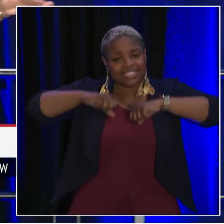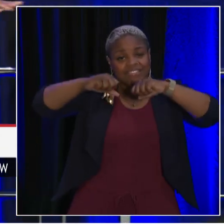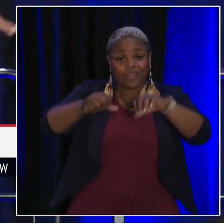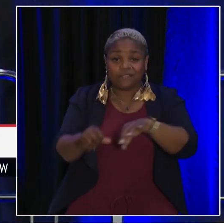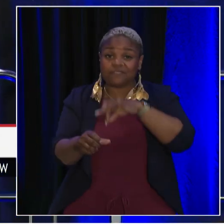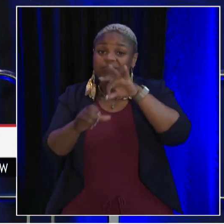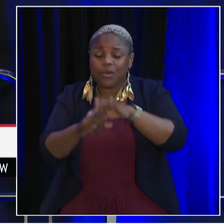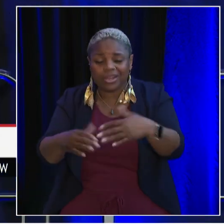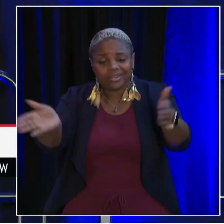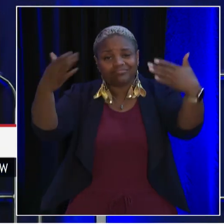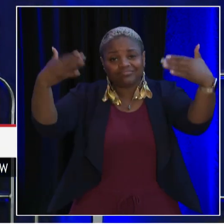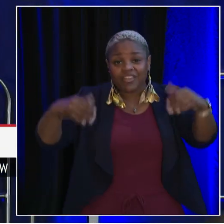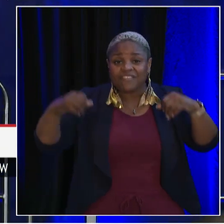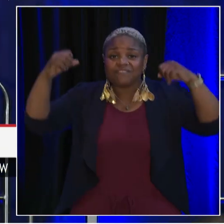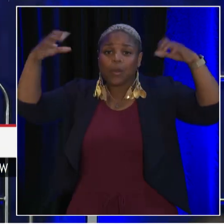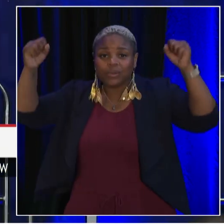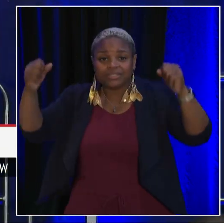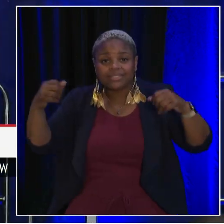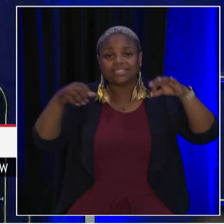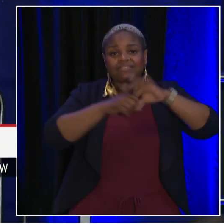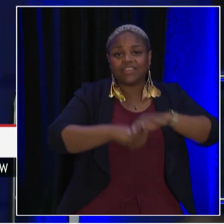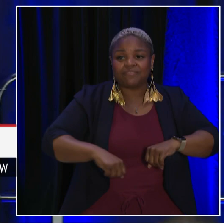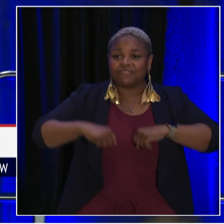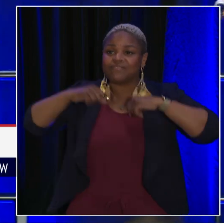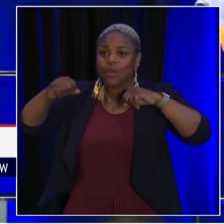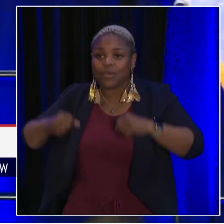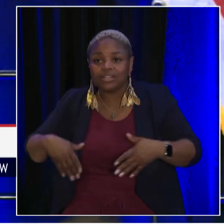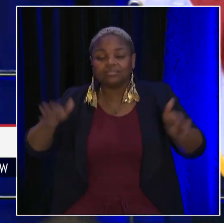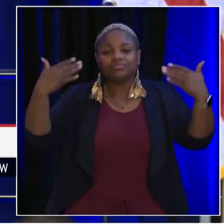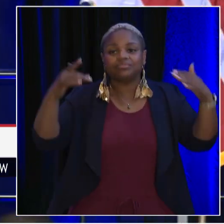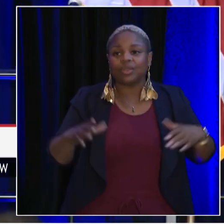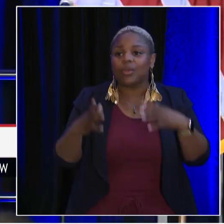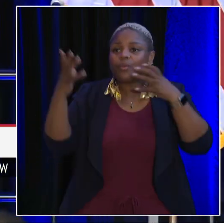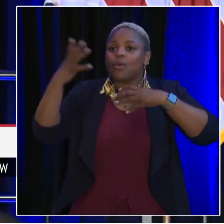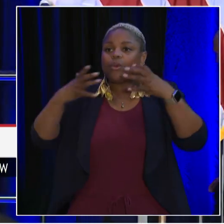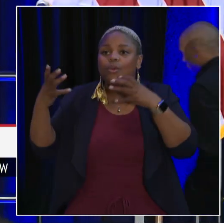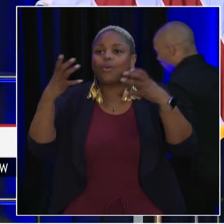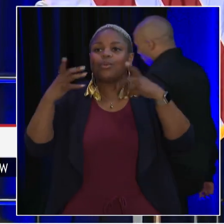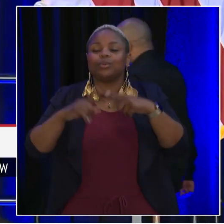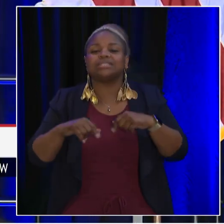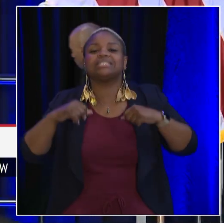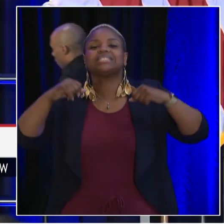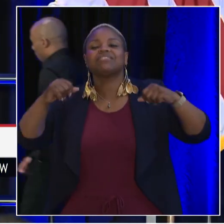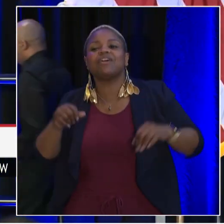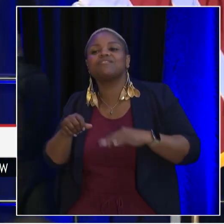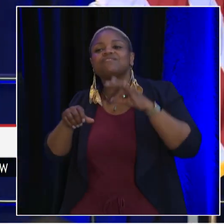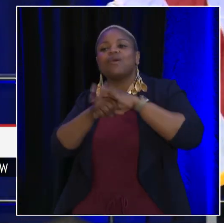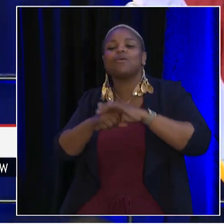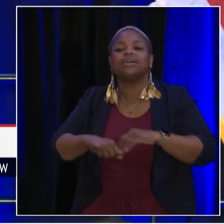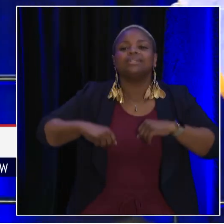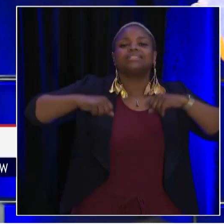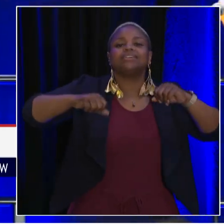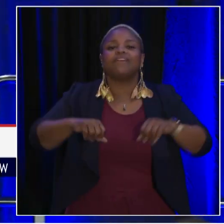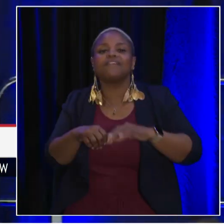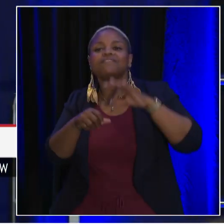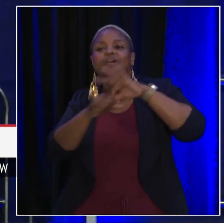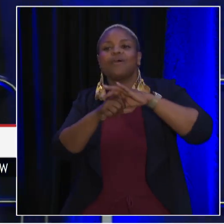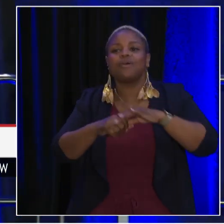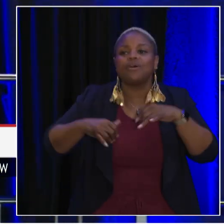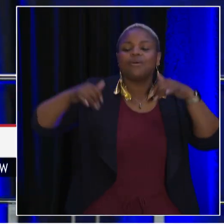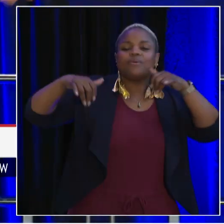Let's fight for change, never give up hope. Hey, we all need a voice to defend the vote. Come on. I got a special